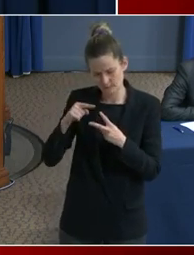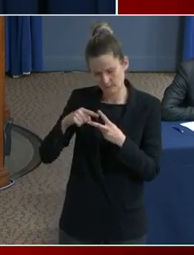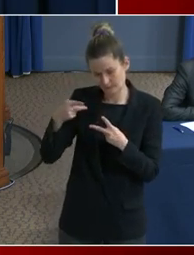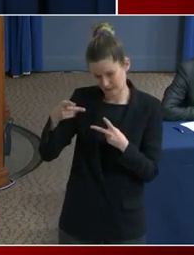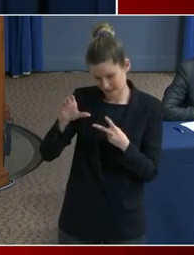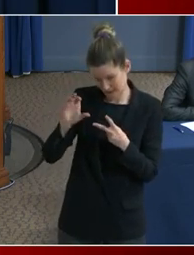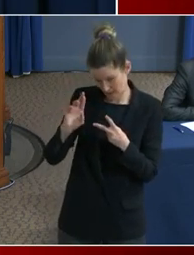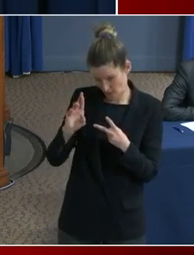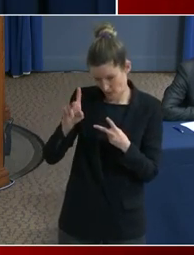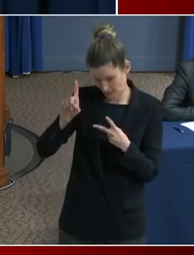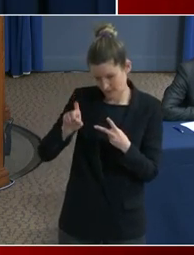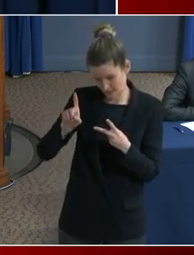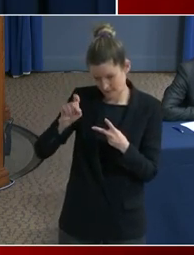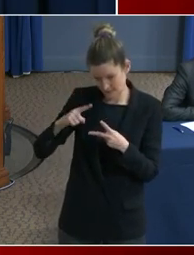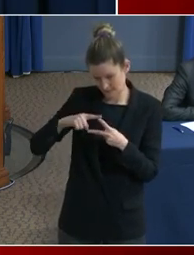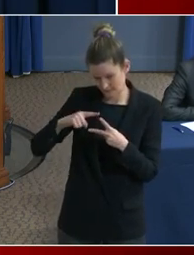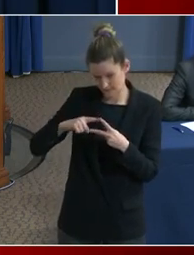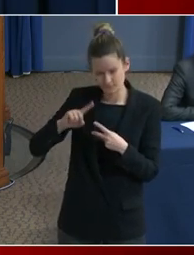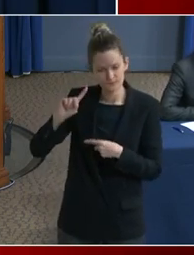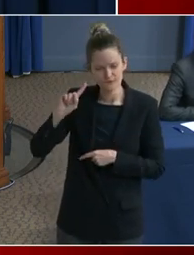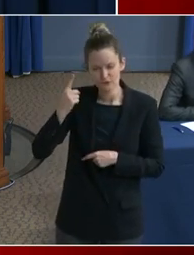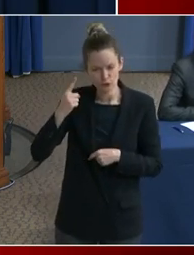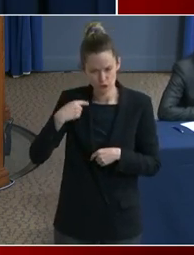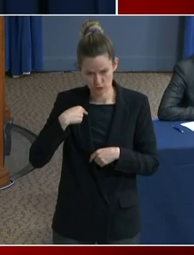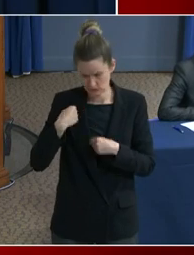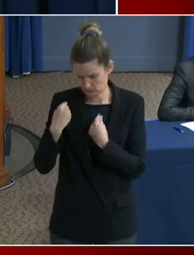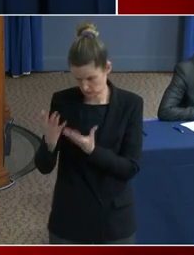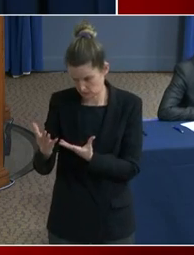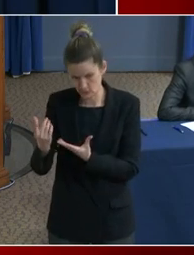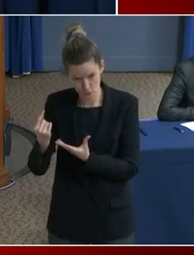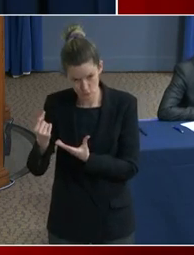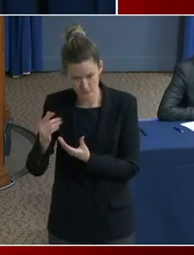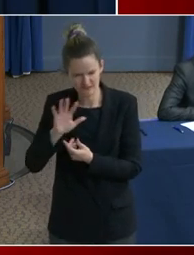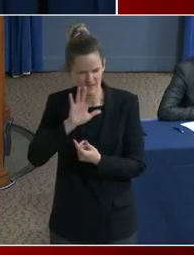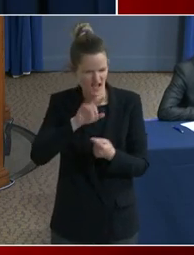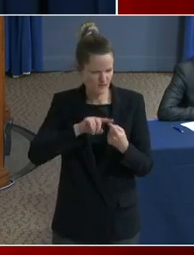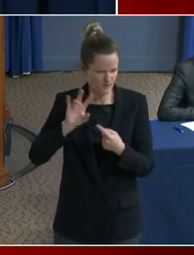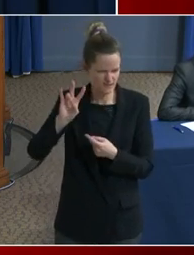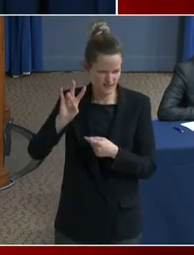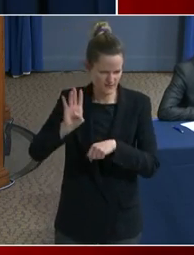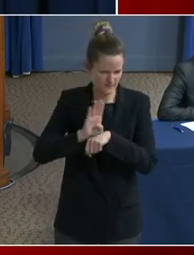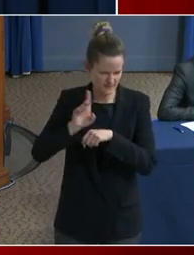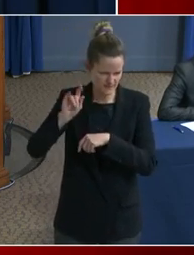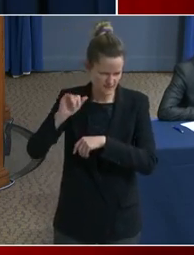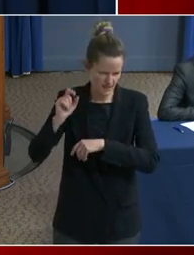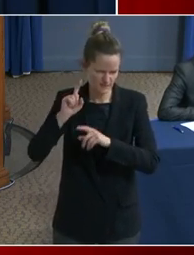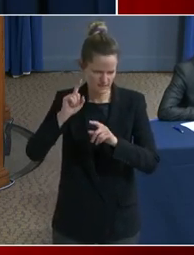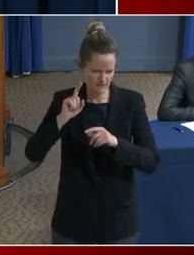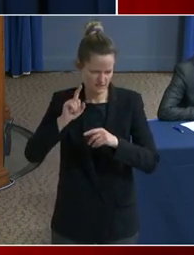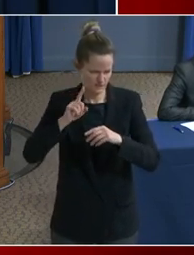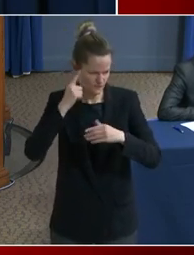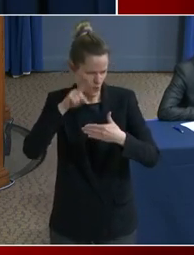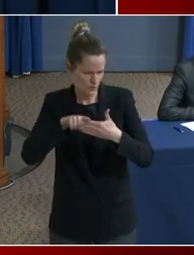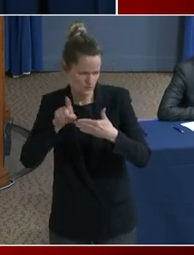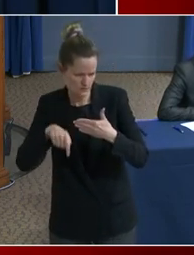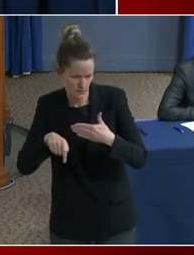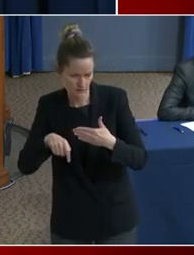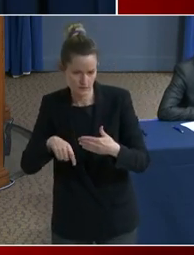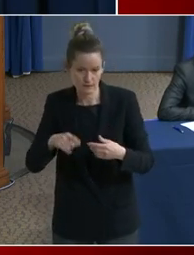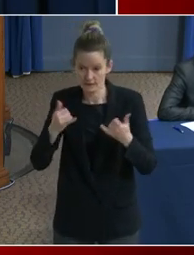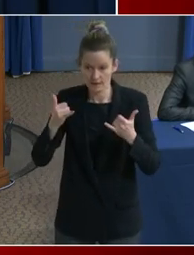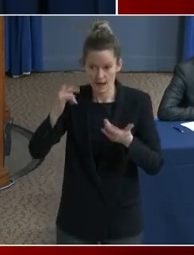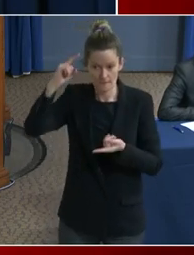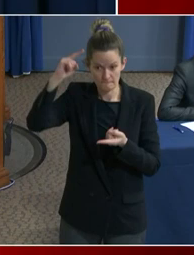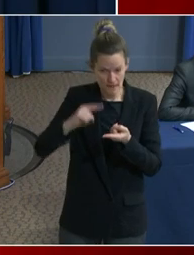around test results in 5 to 7 days. Now we're turning around test results in 1 to 2 days. We would like to be able